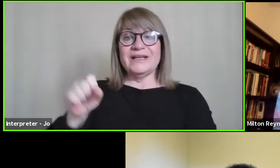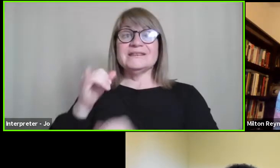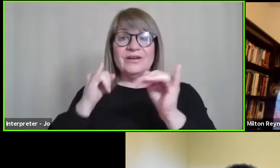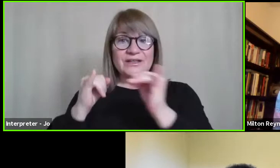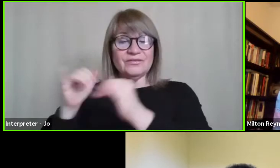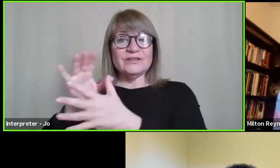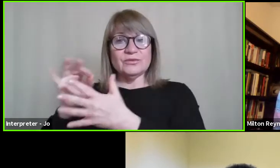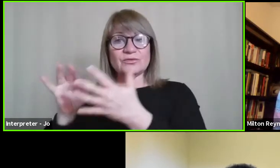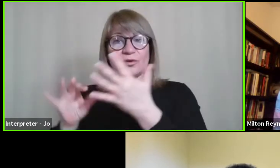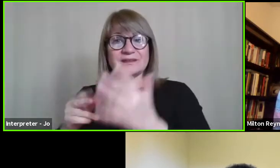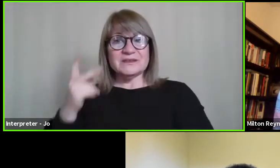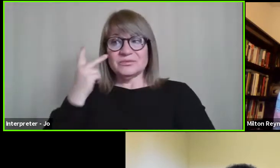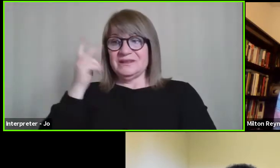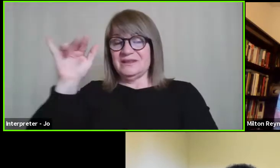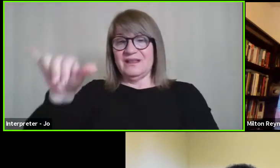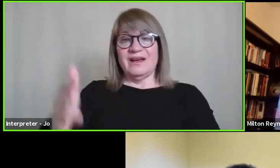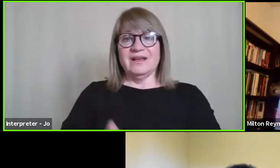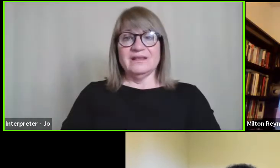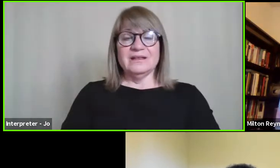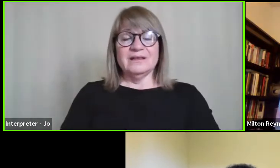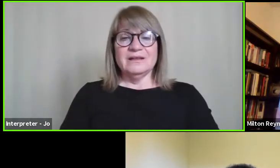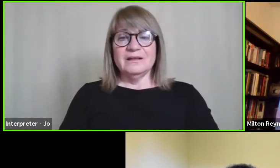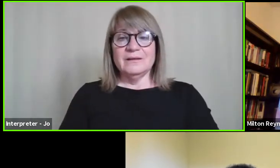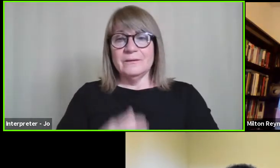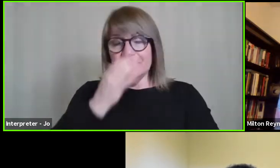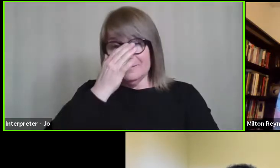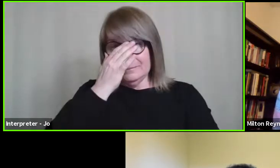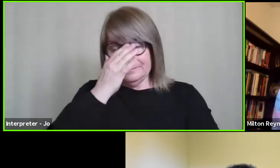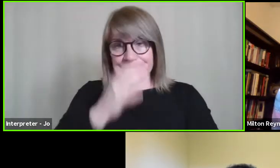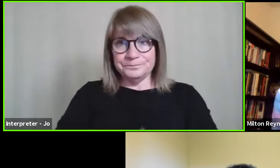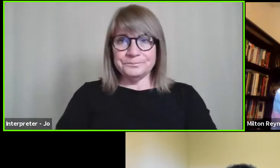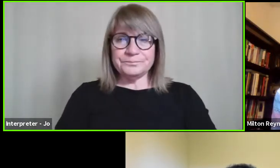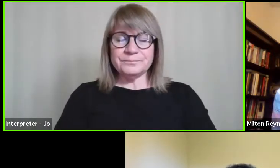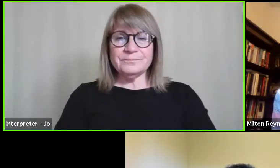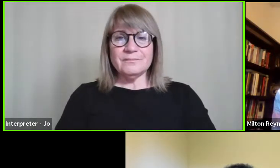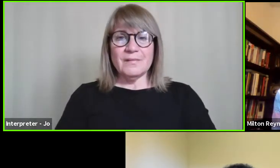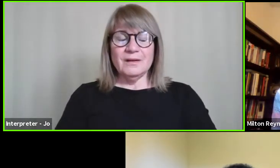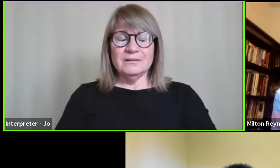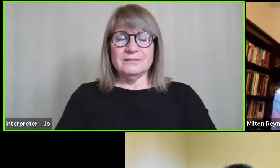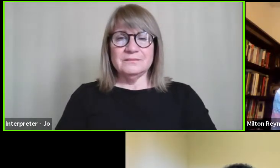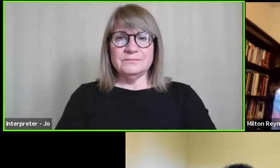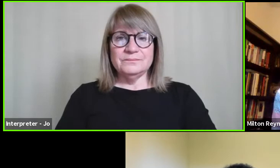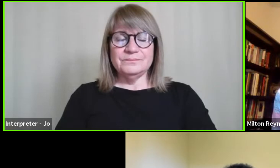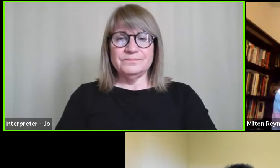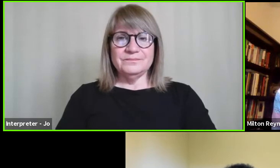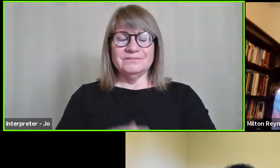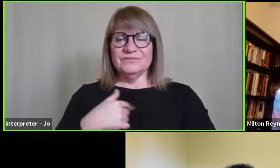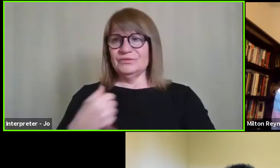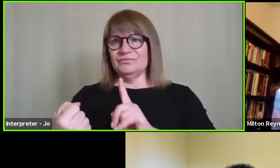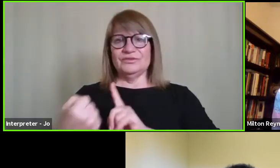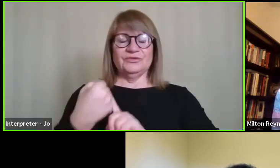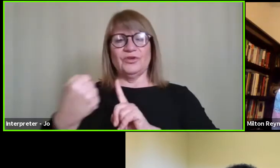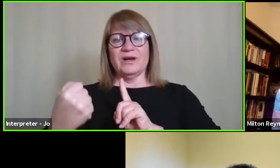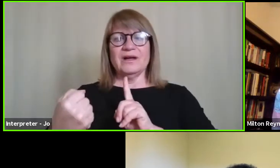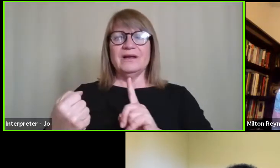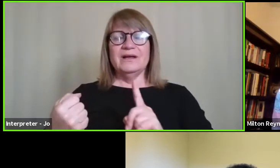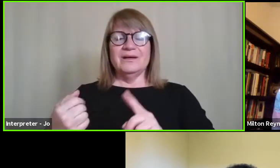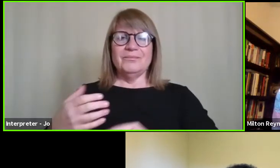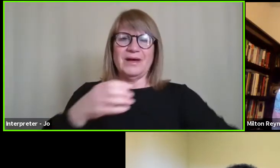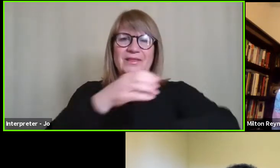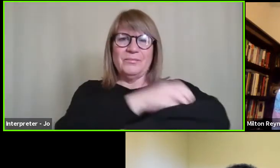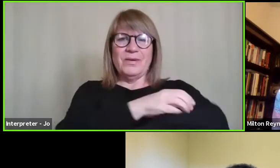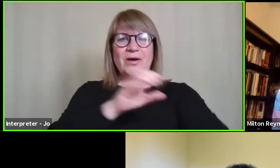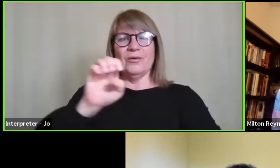see sometimes entering the discourse i'm struck by the power of eugenic thought to